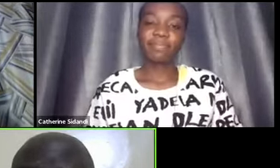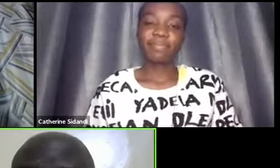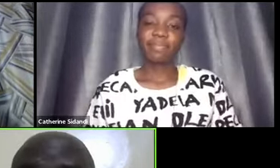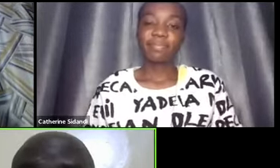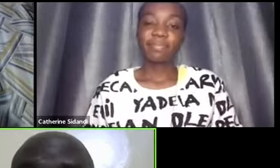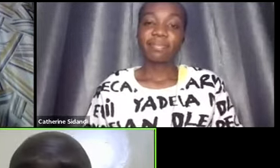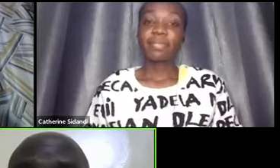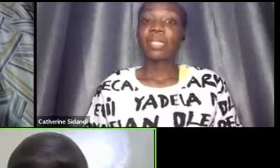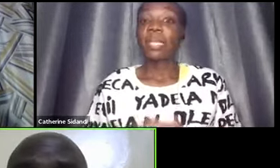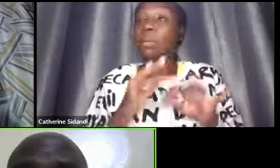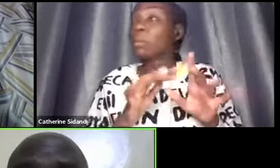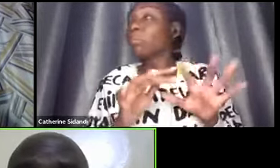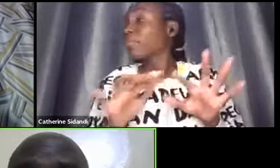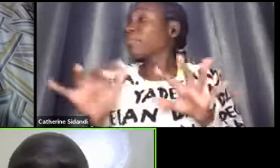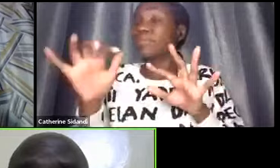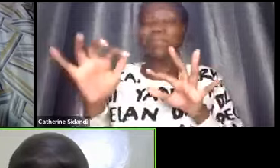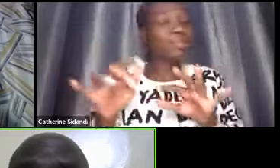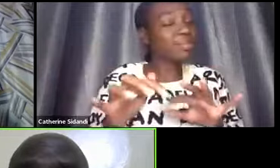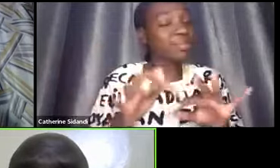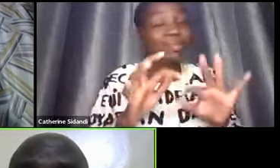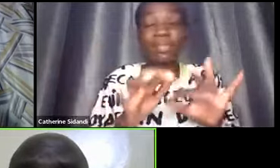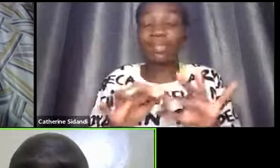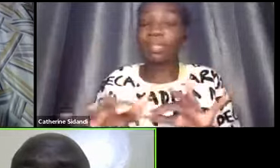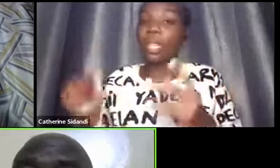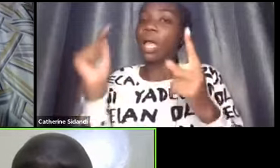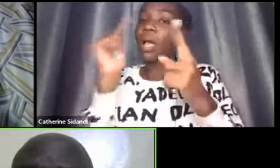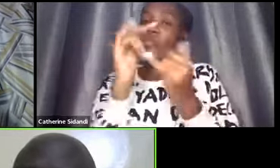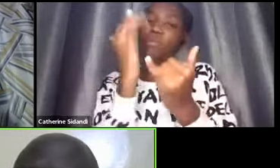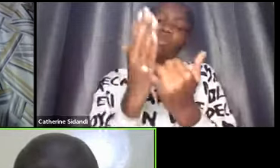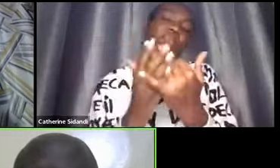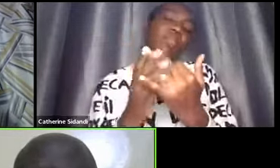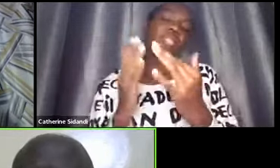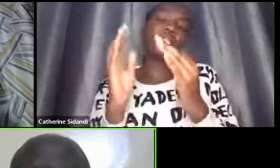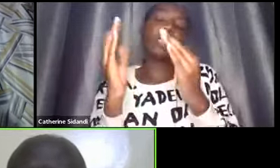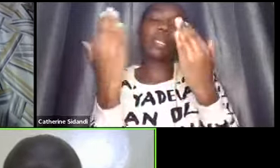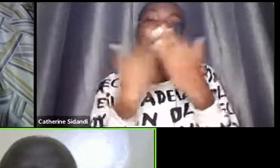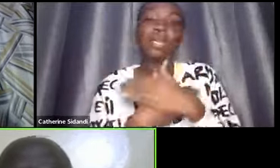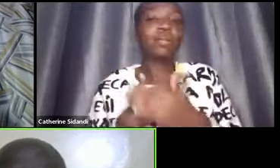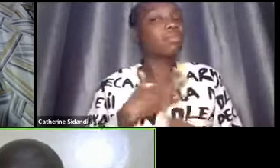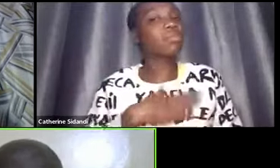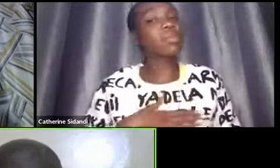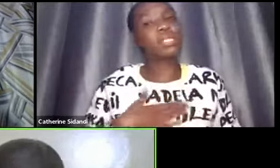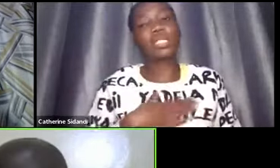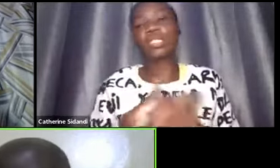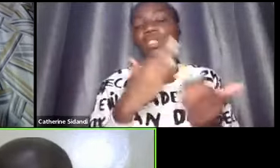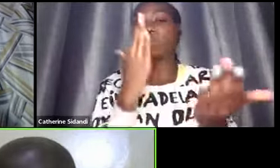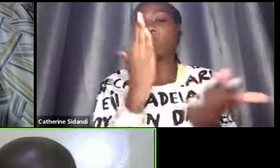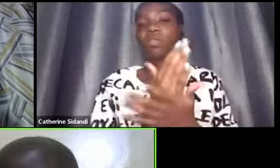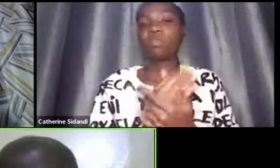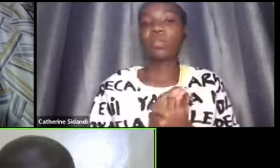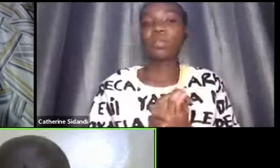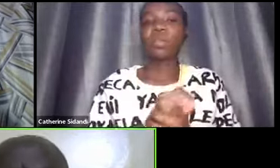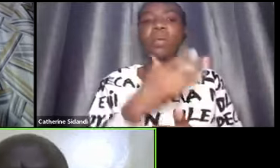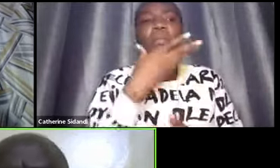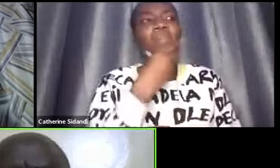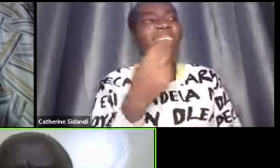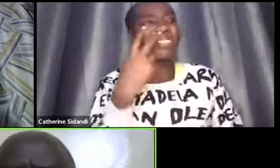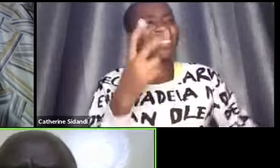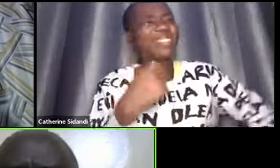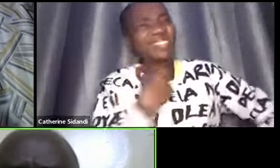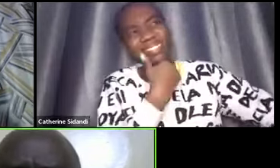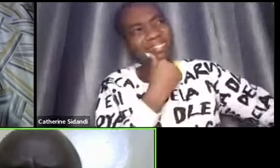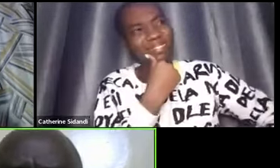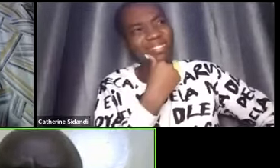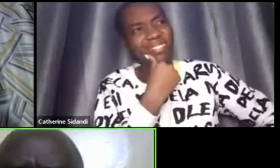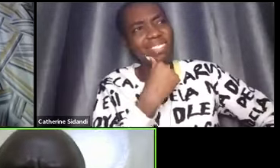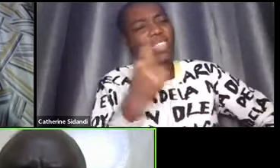playing your piano up to midnight every day. Can you please stop it?" The young man looked at the landlord and asked the landlord, "Who